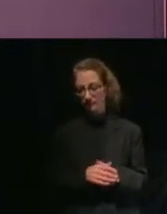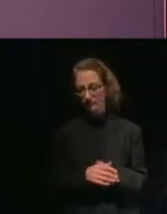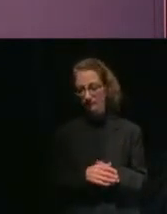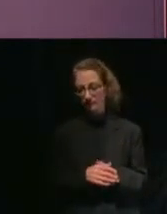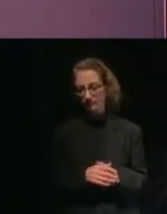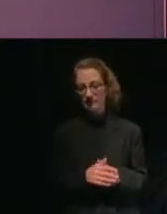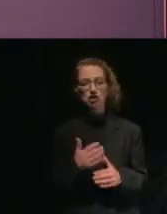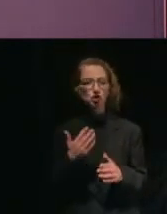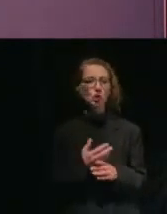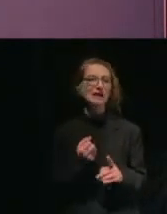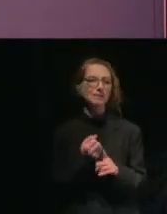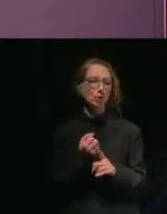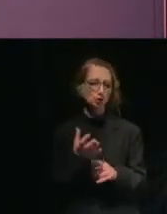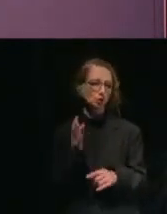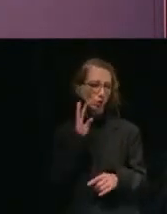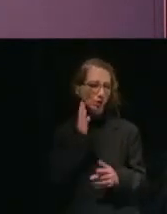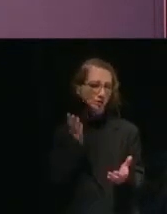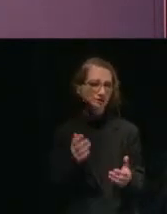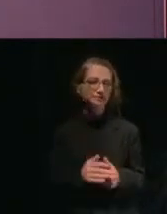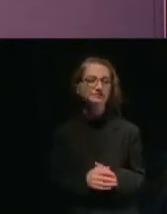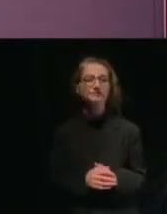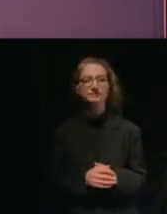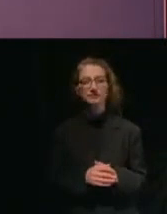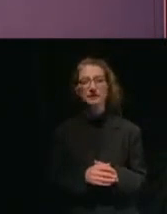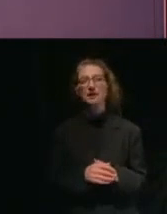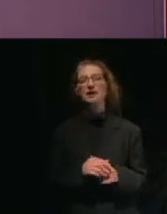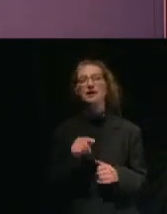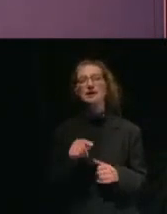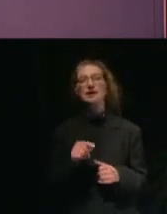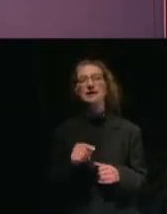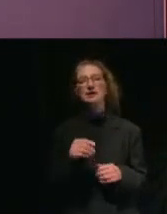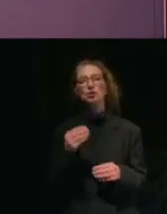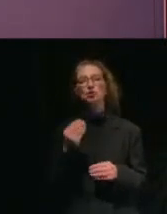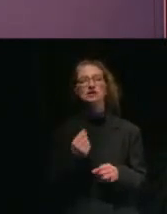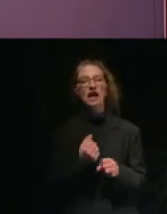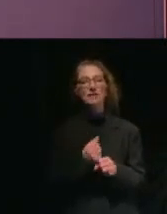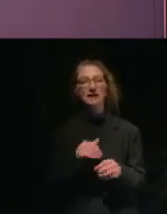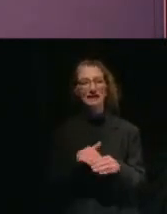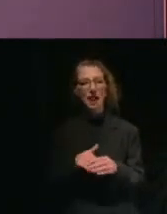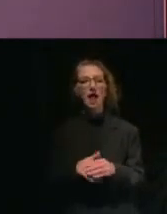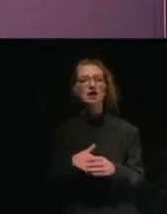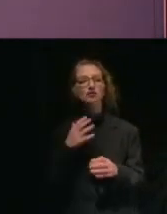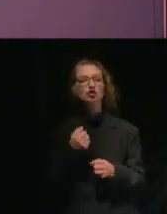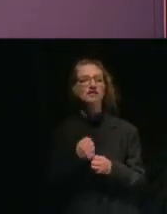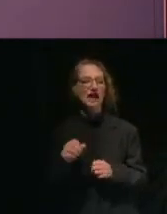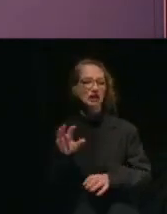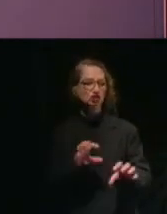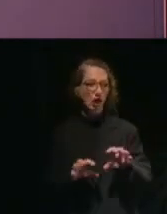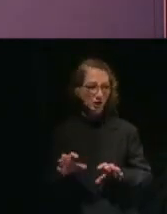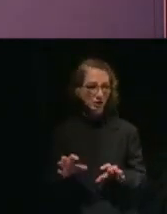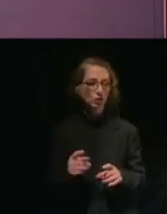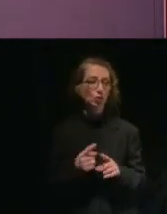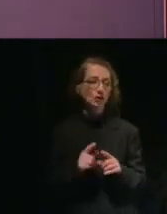Other important points that we have to talk about for motivation, you already heard in the keynote speeches